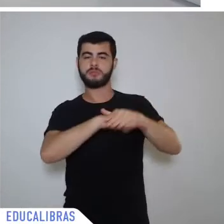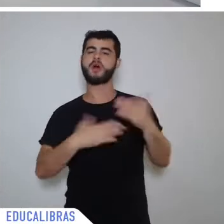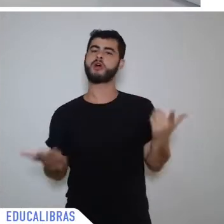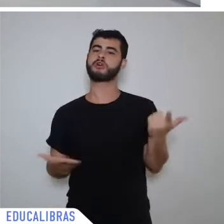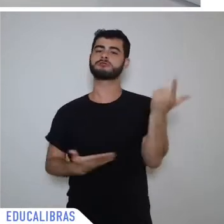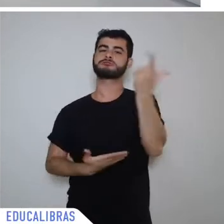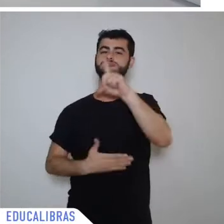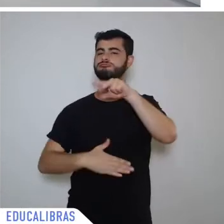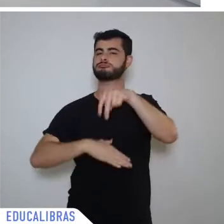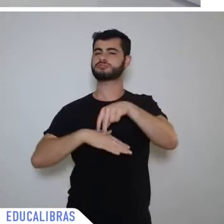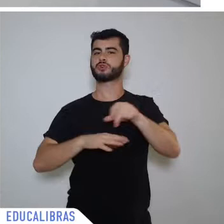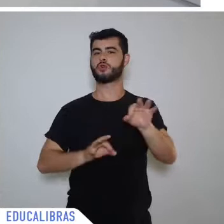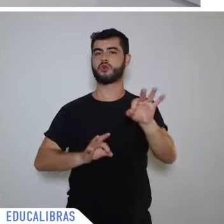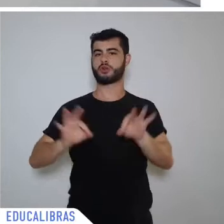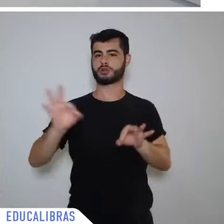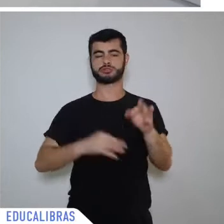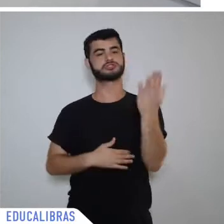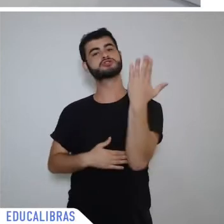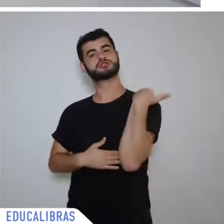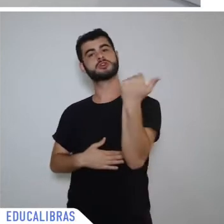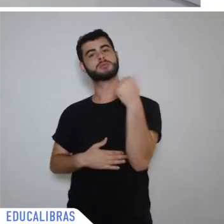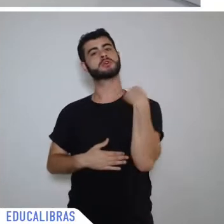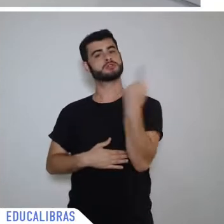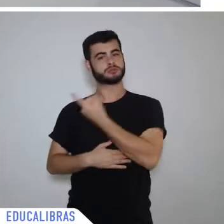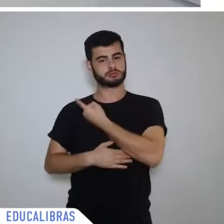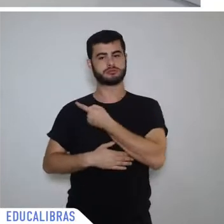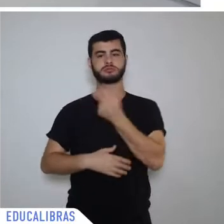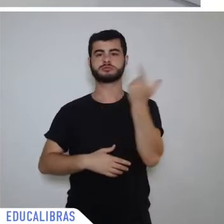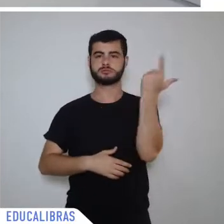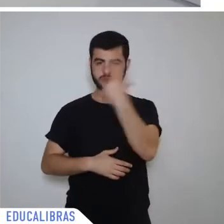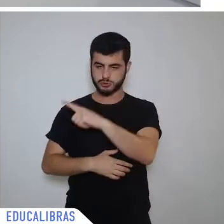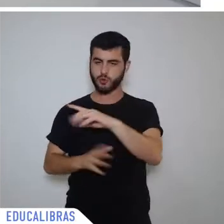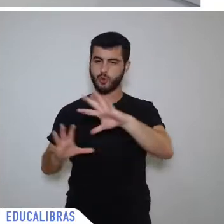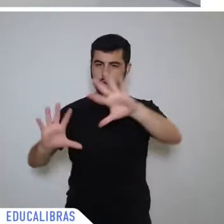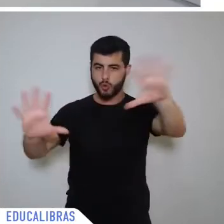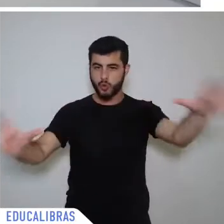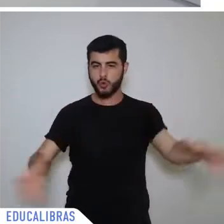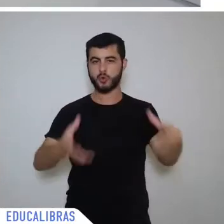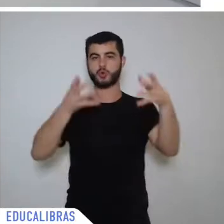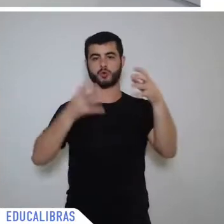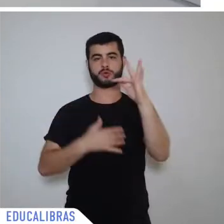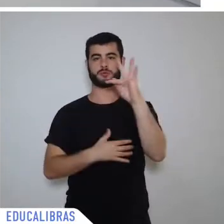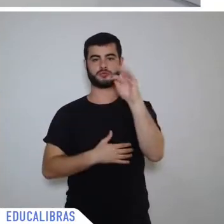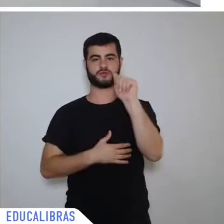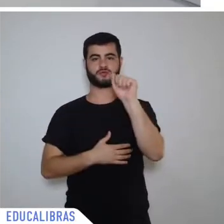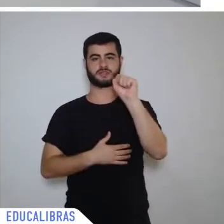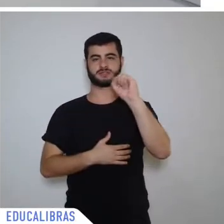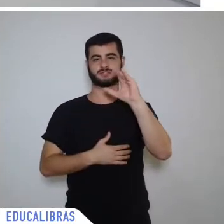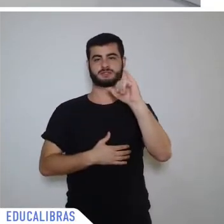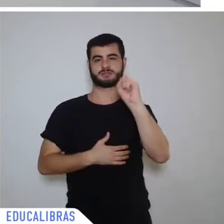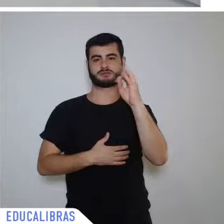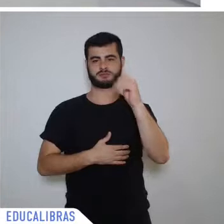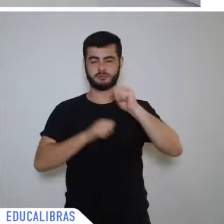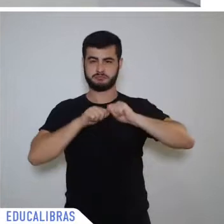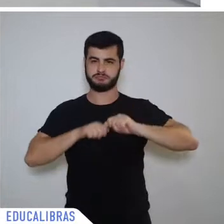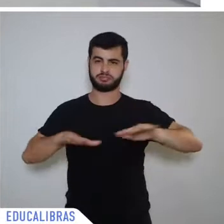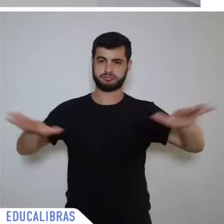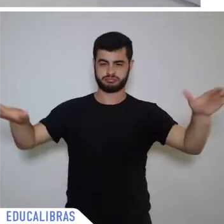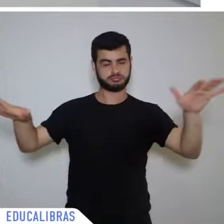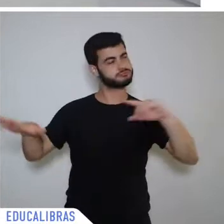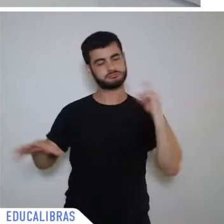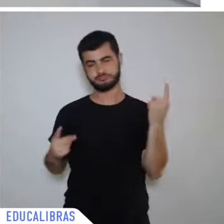woman, now are called to face this fascist wave that has spread throughout